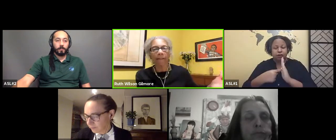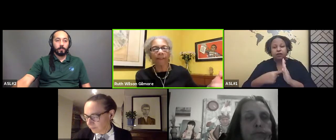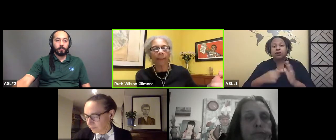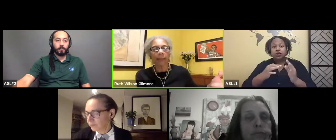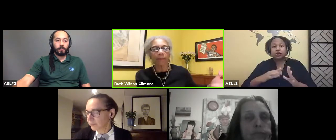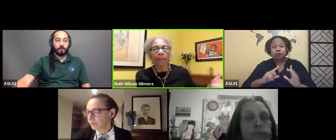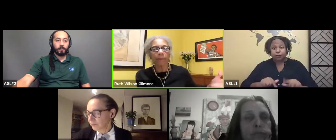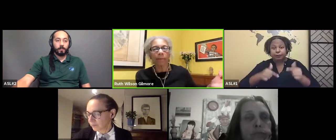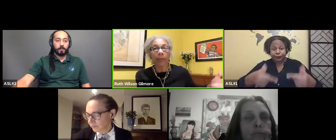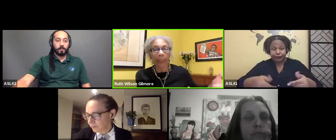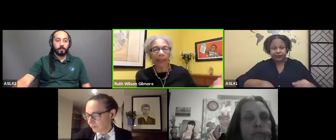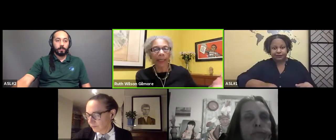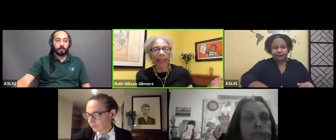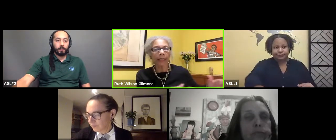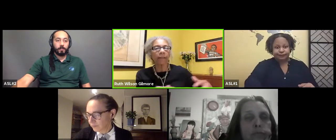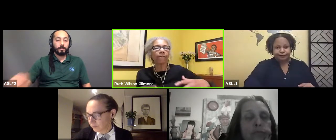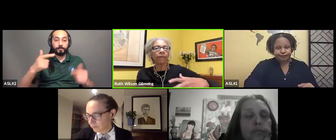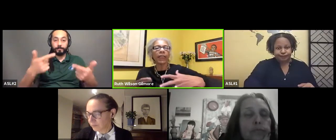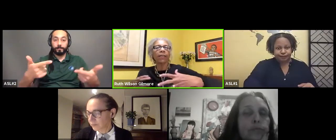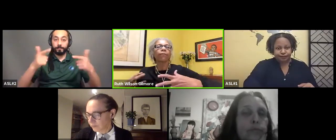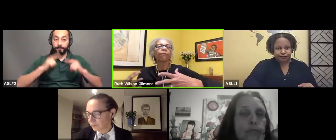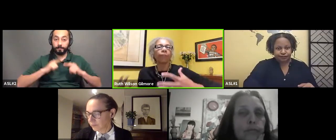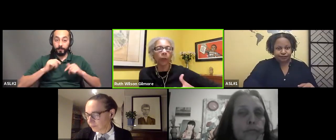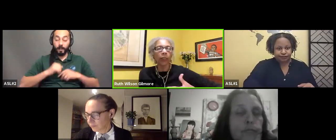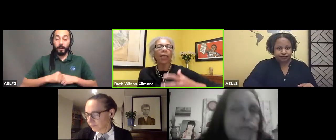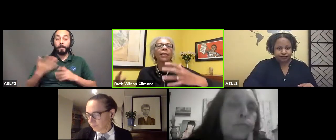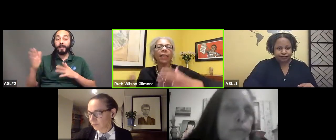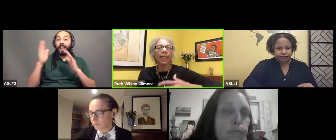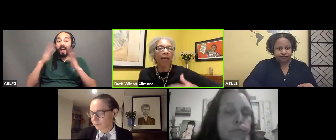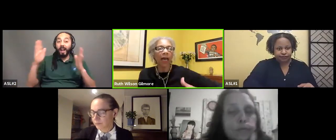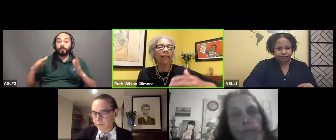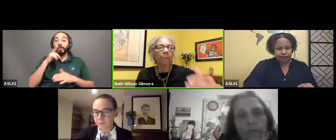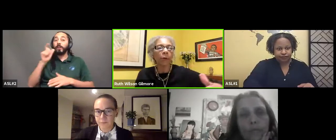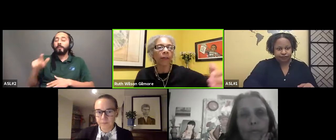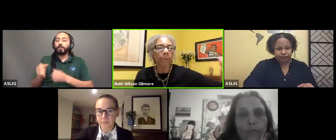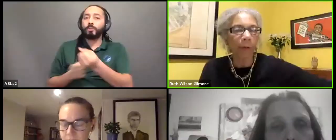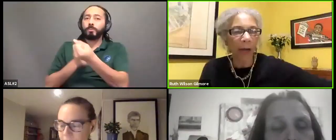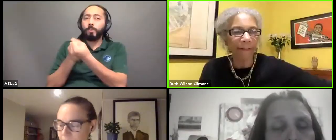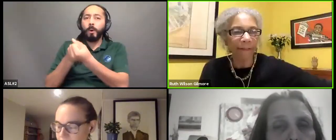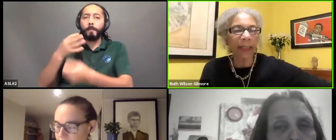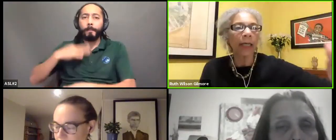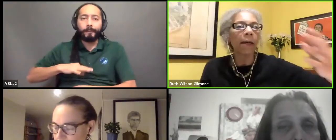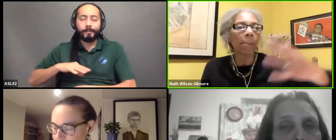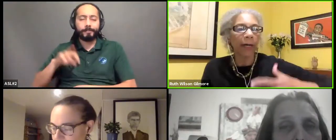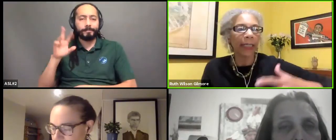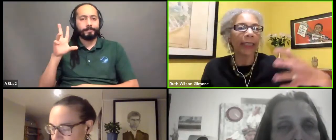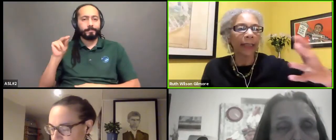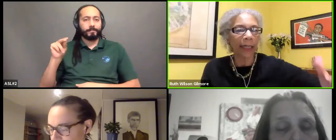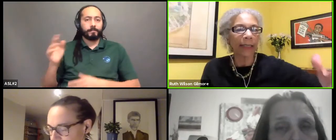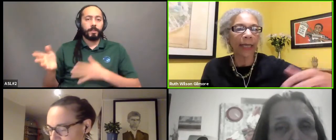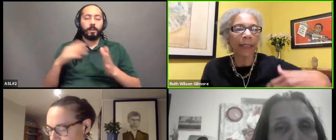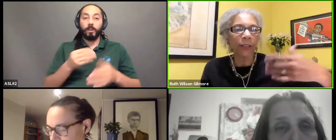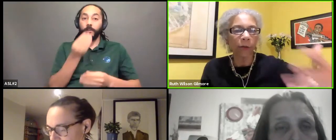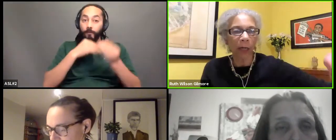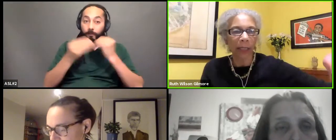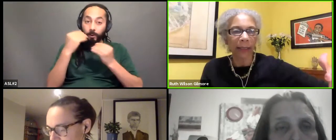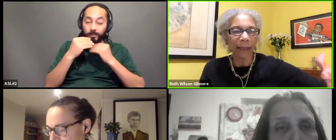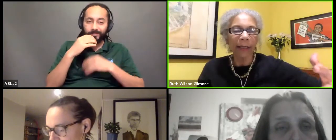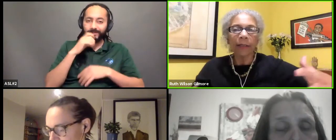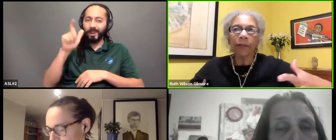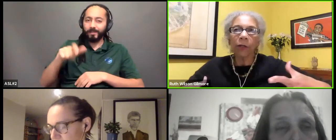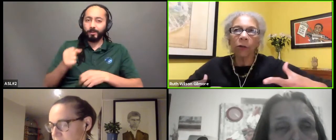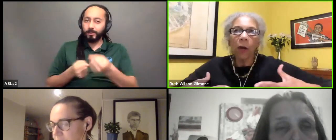support profit, but it does. The need for food need not support profit, but it does, and so